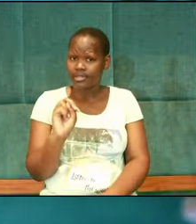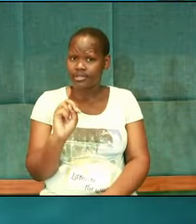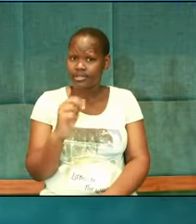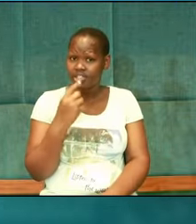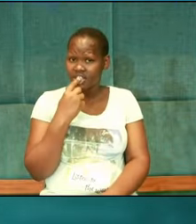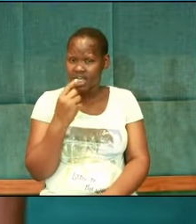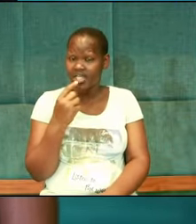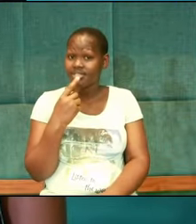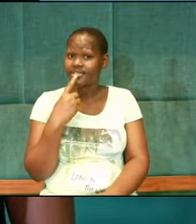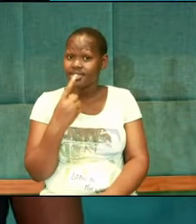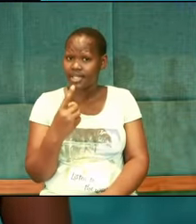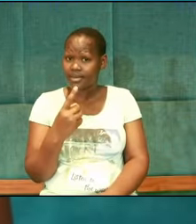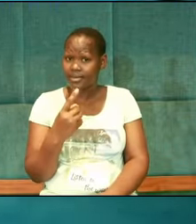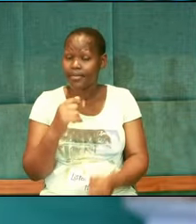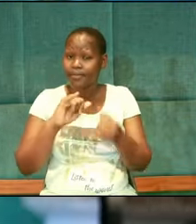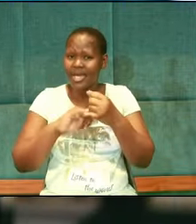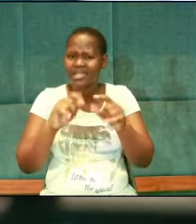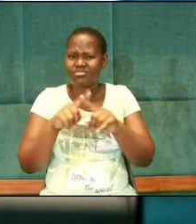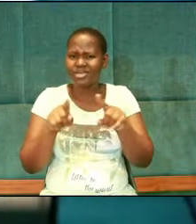matched.